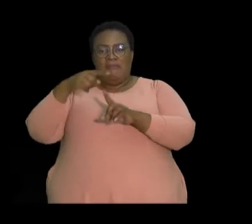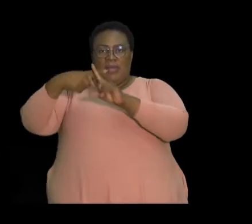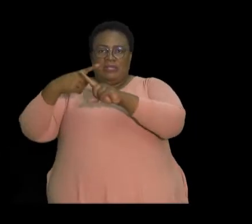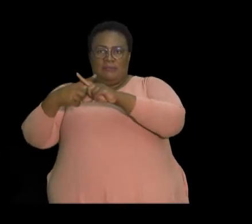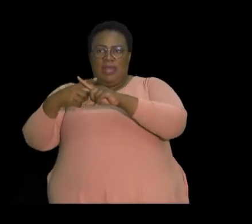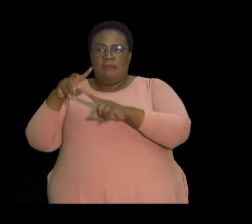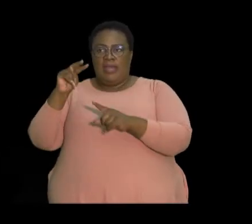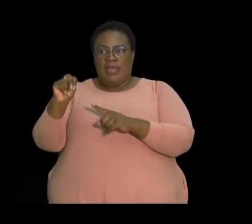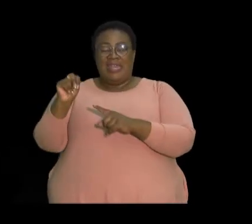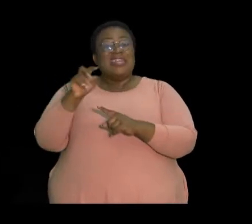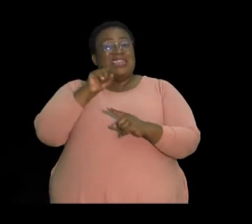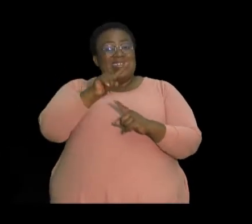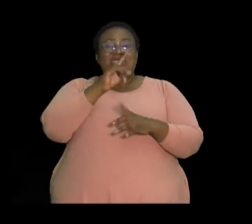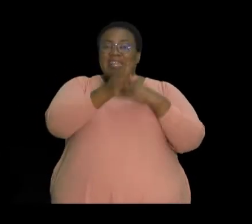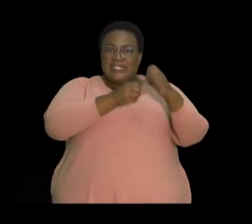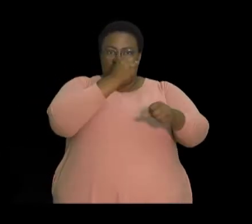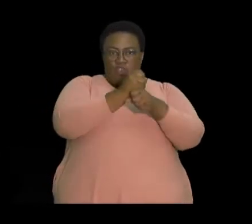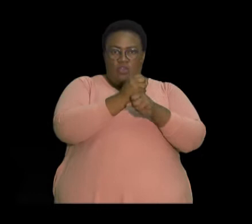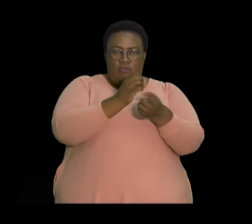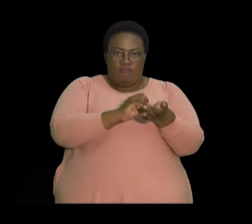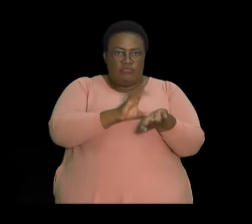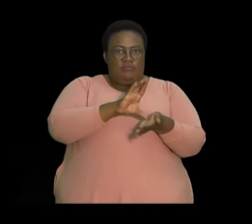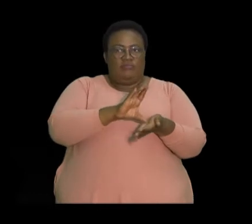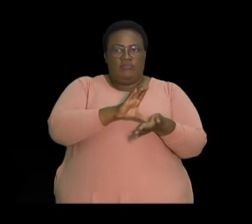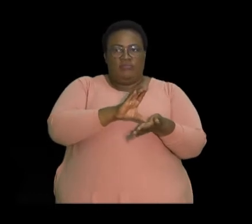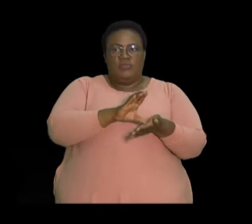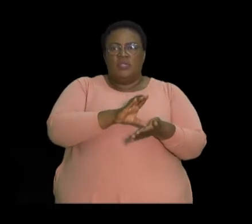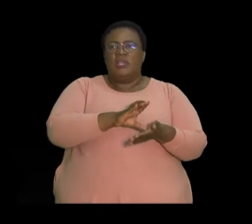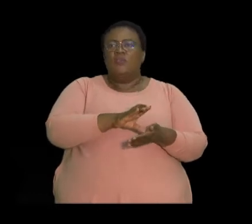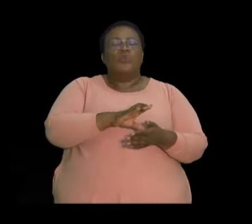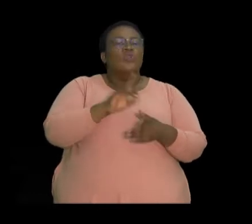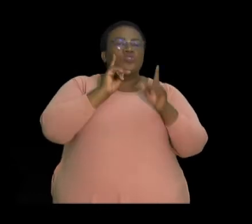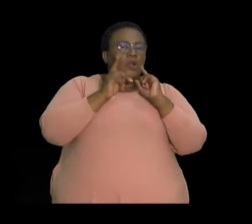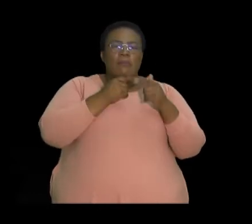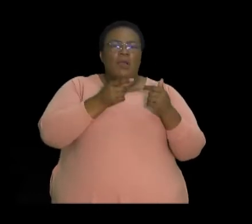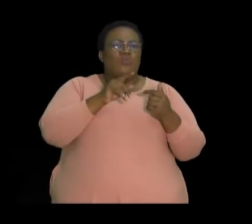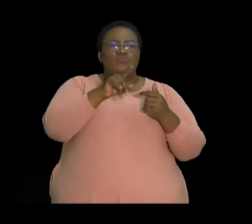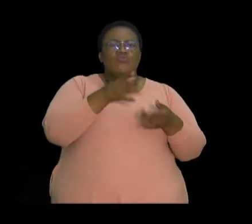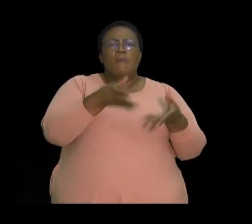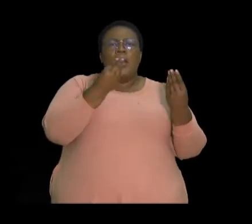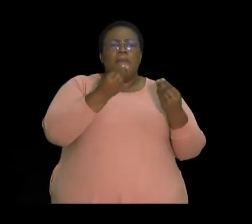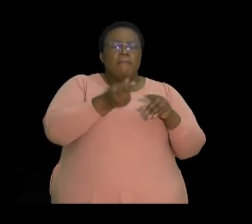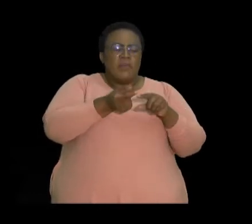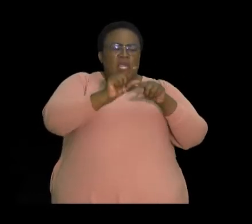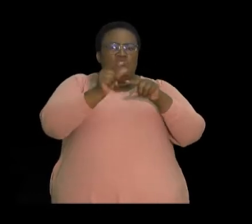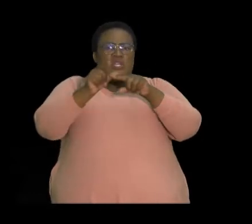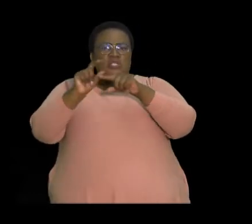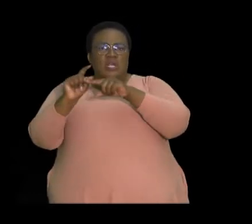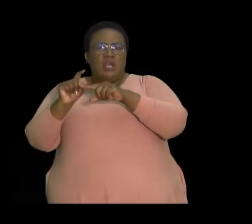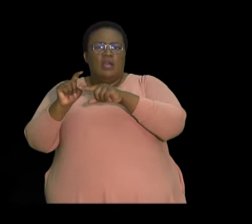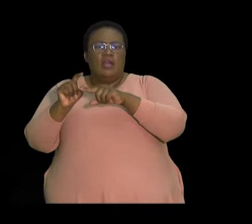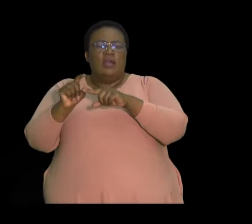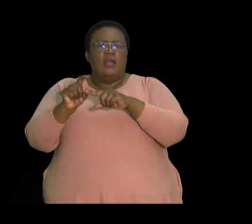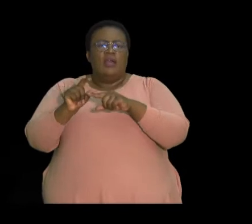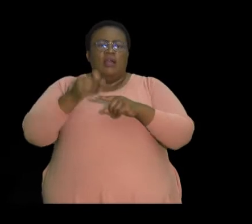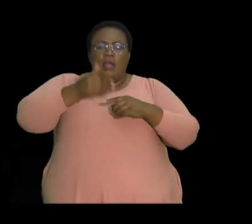yearly basis. So we're not going to talk about how often you are getting interest. The number of years is how